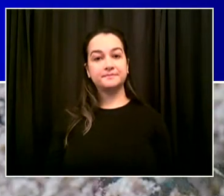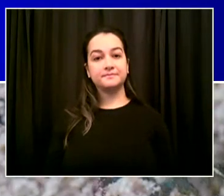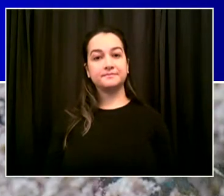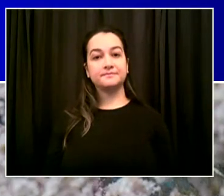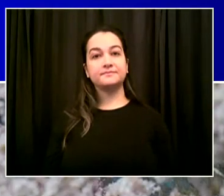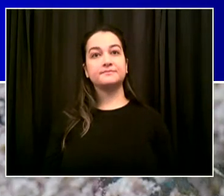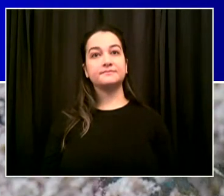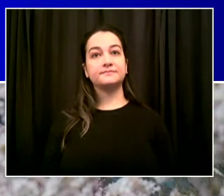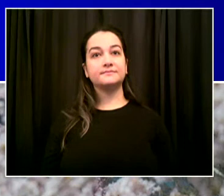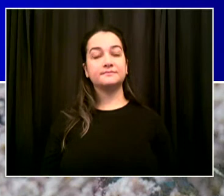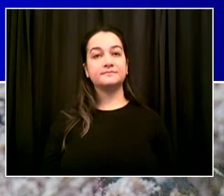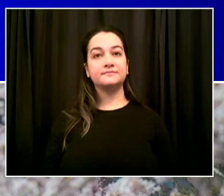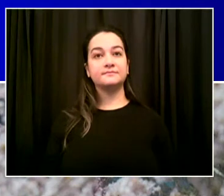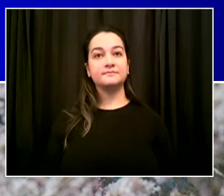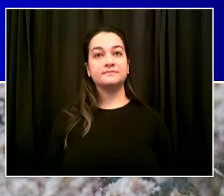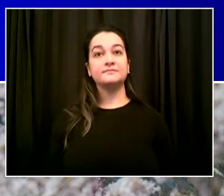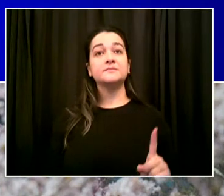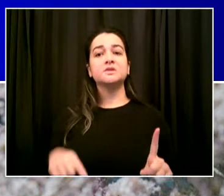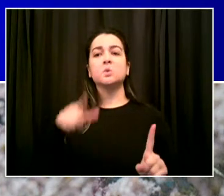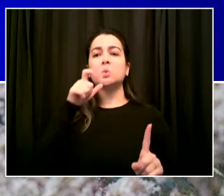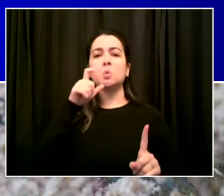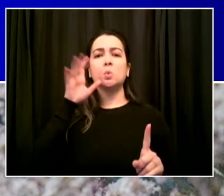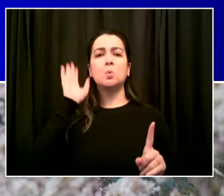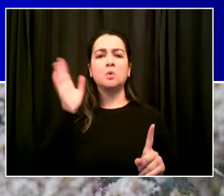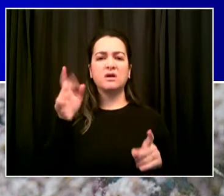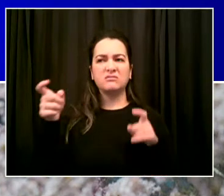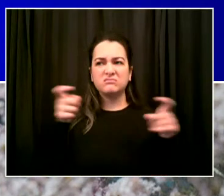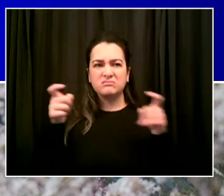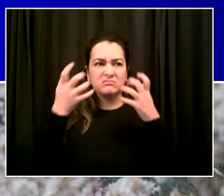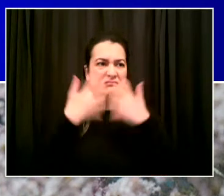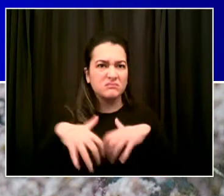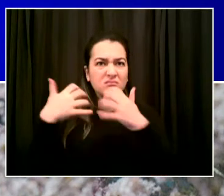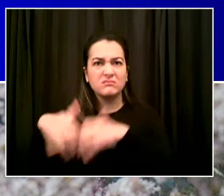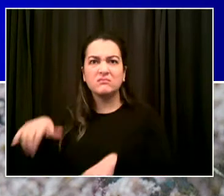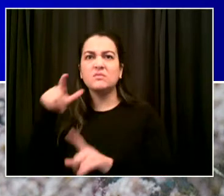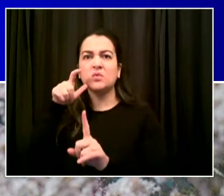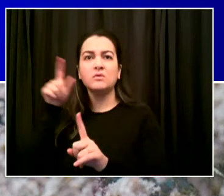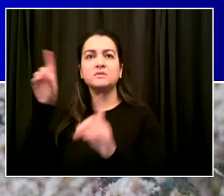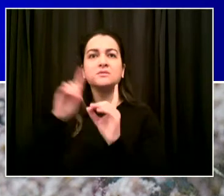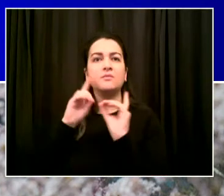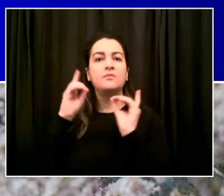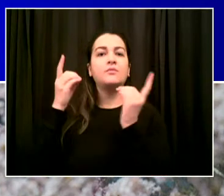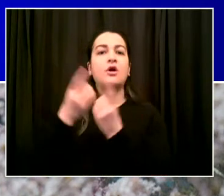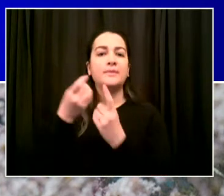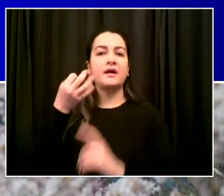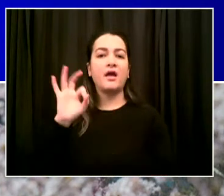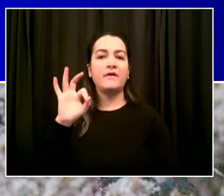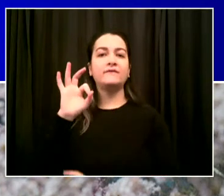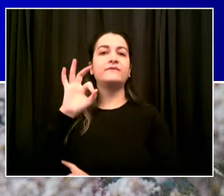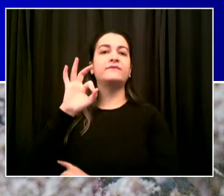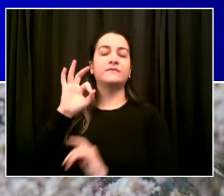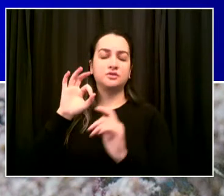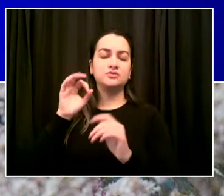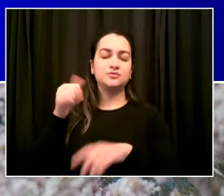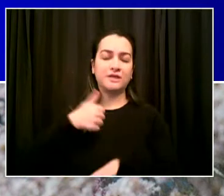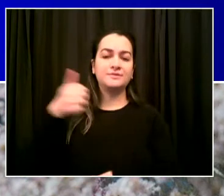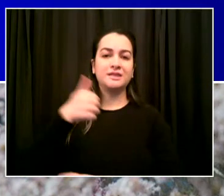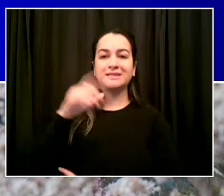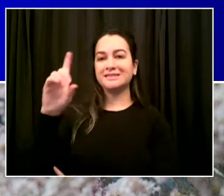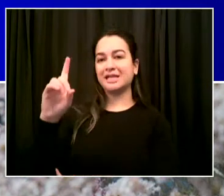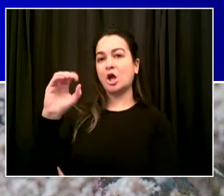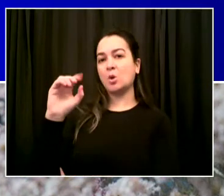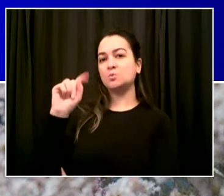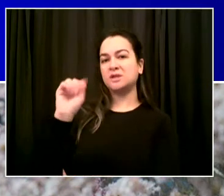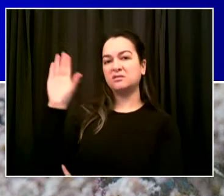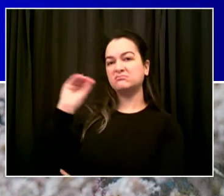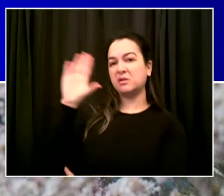the way even more in 2021. Just let me give you a sense of what they accomplished this last year. The most bike lanes created in 1 year in New